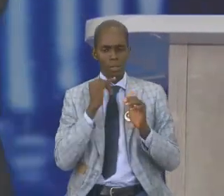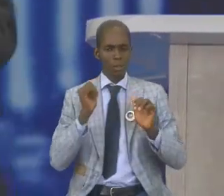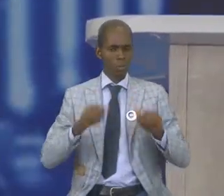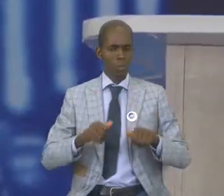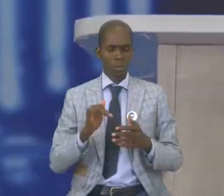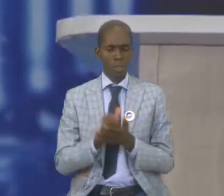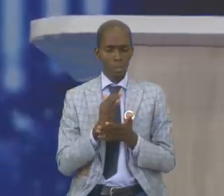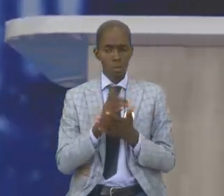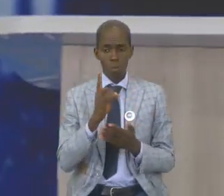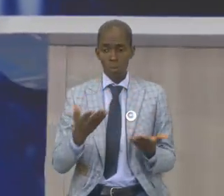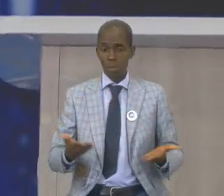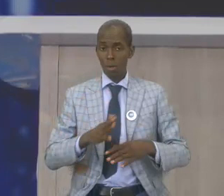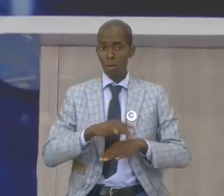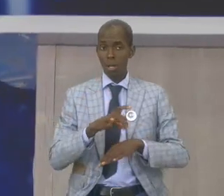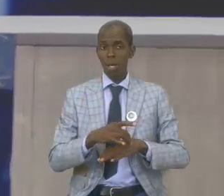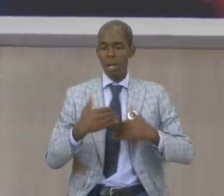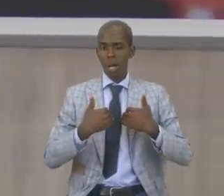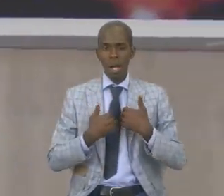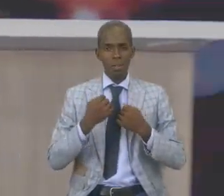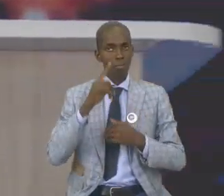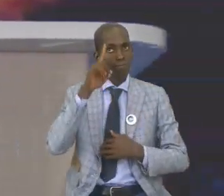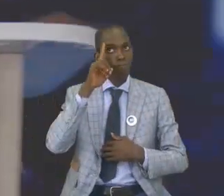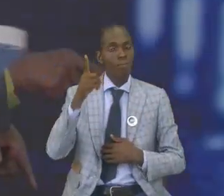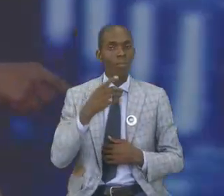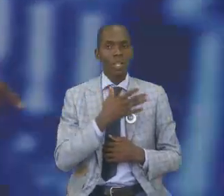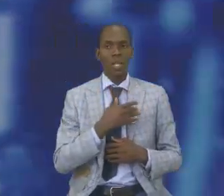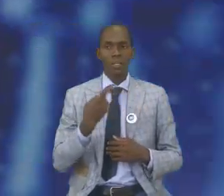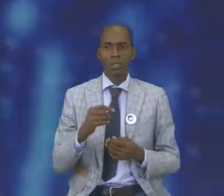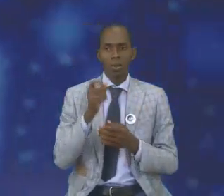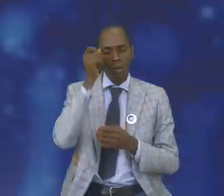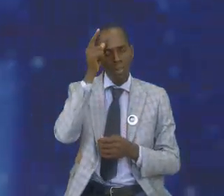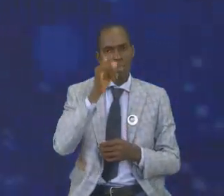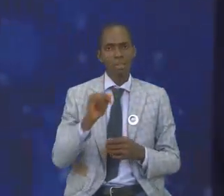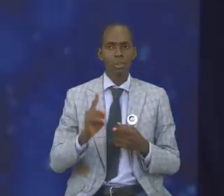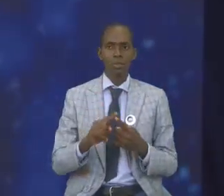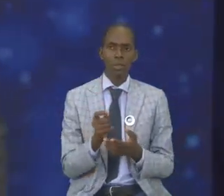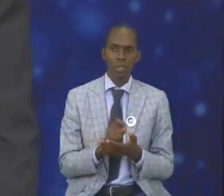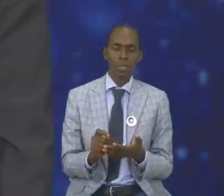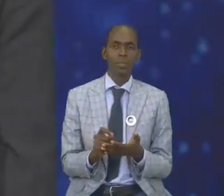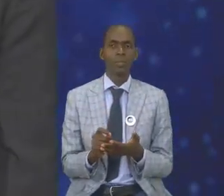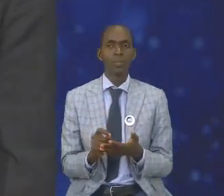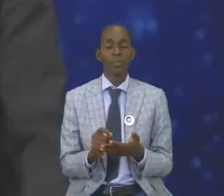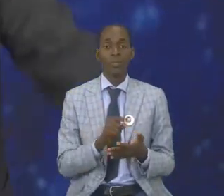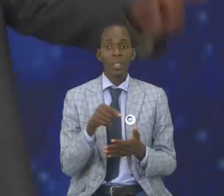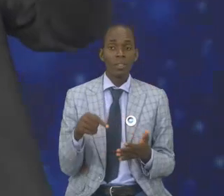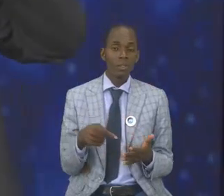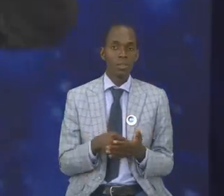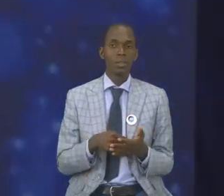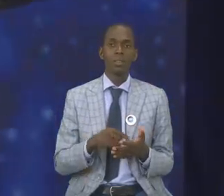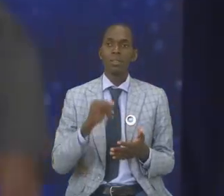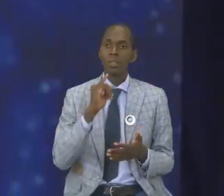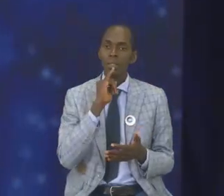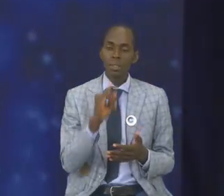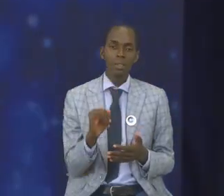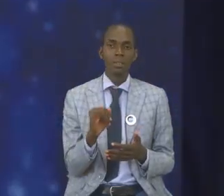earth has the intelligence and the understanding to write? His is to write.